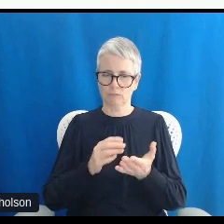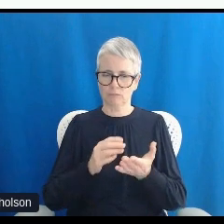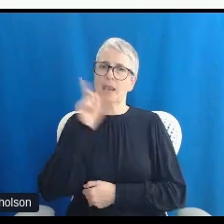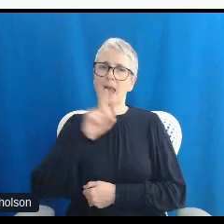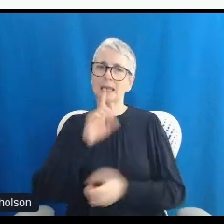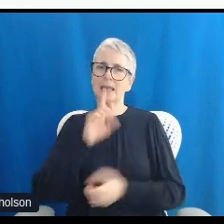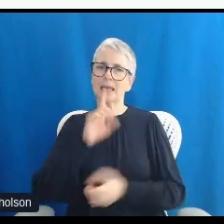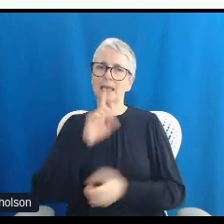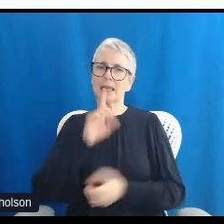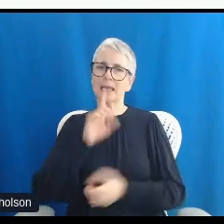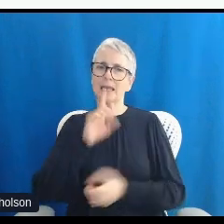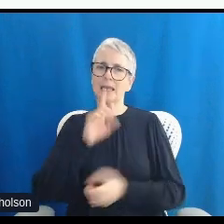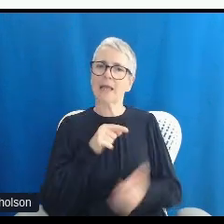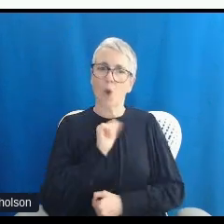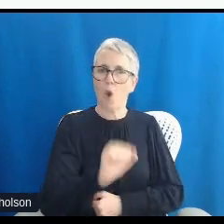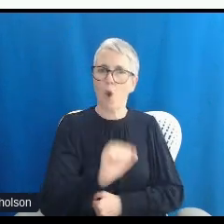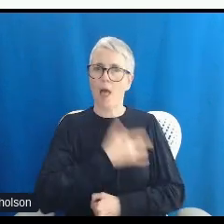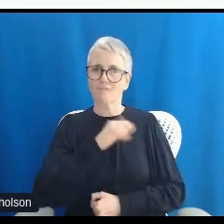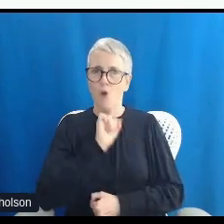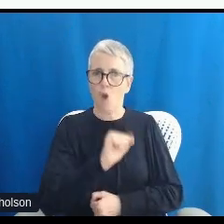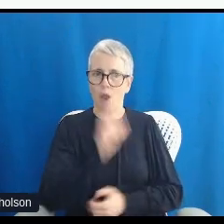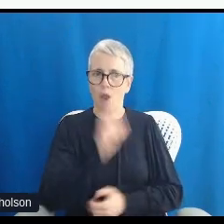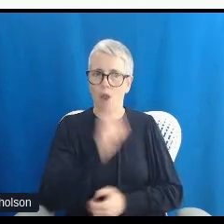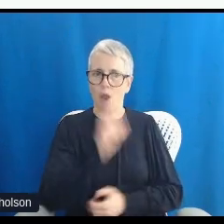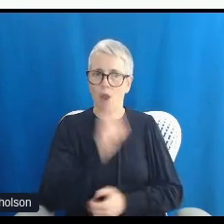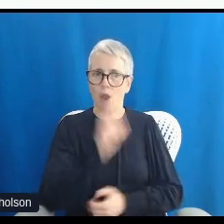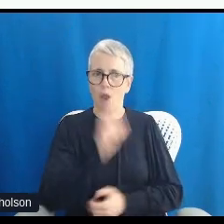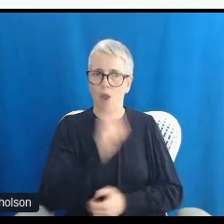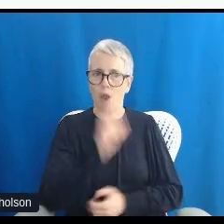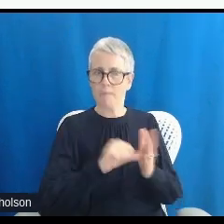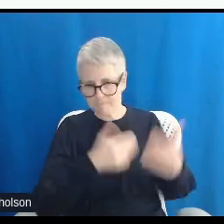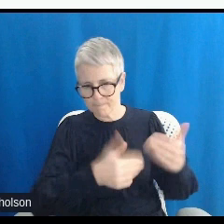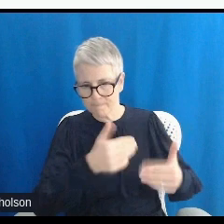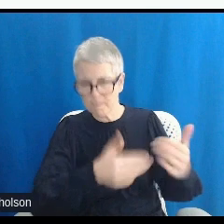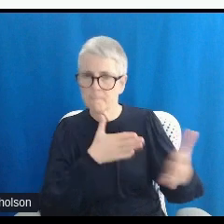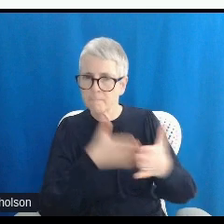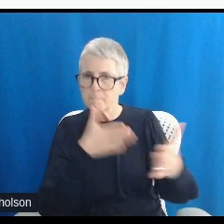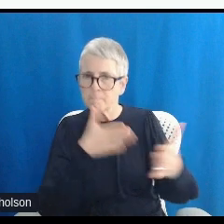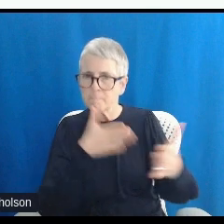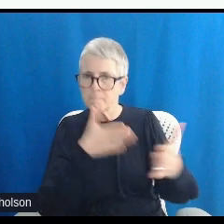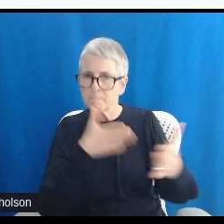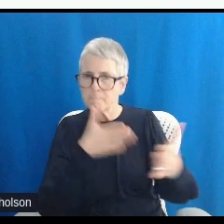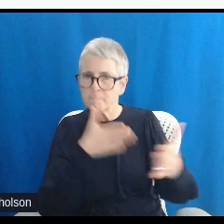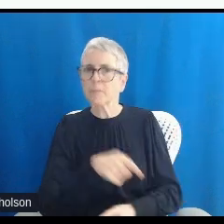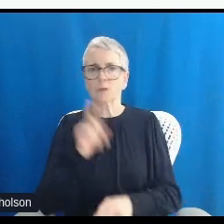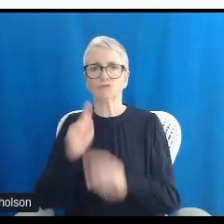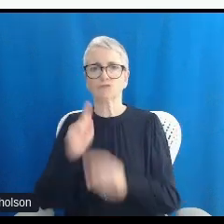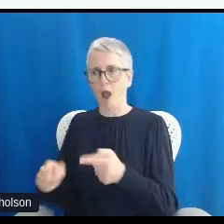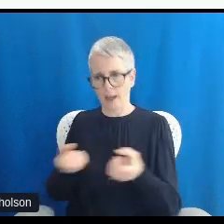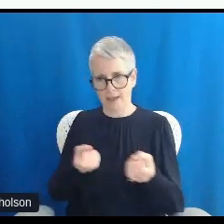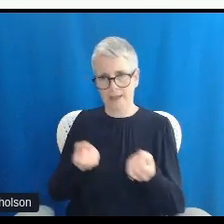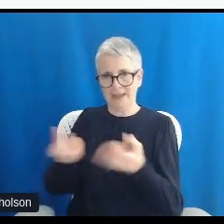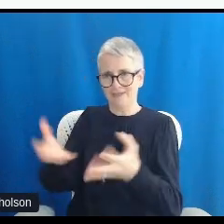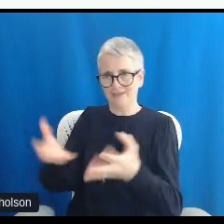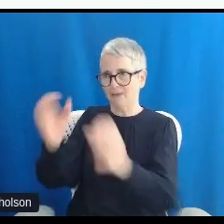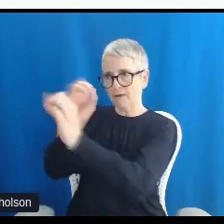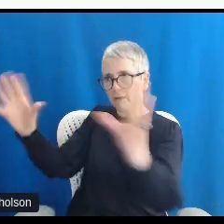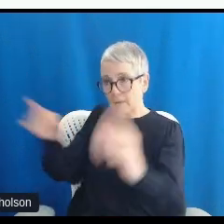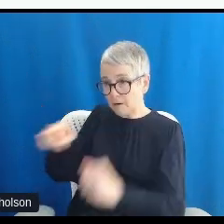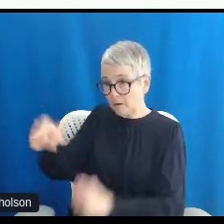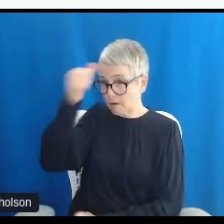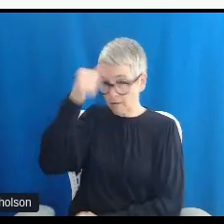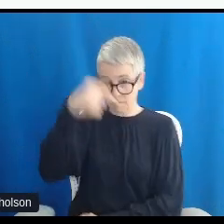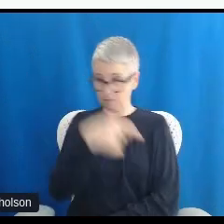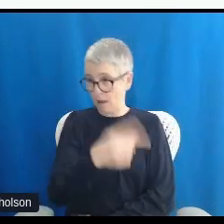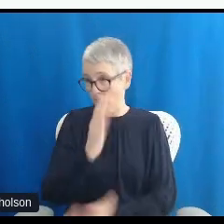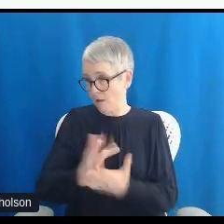has. And the whole point around that is so that people can empathise and understand actually in real life what some challenges could be.